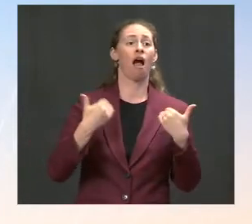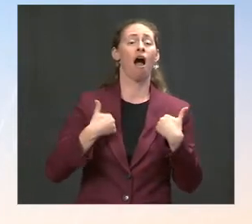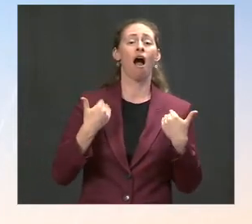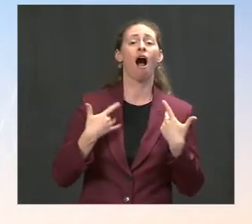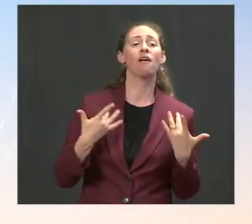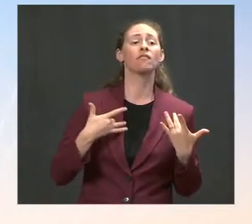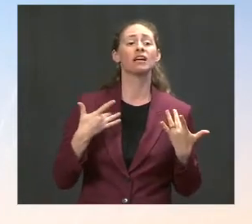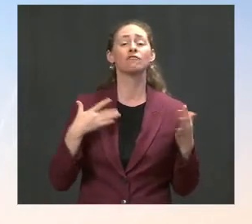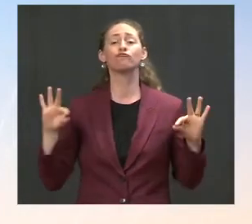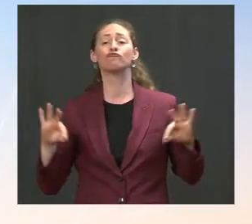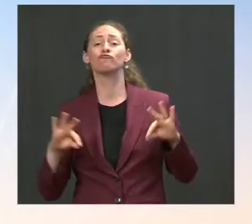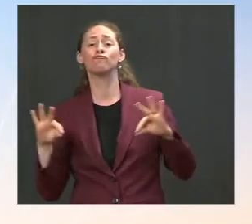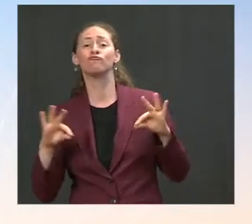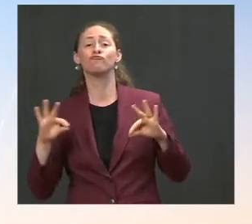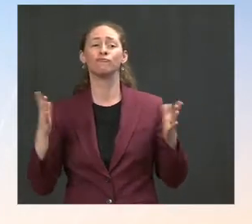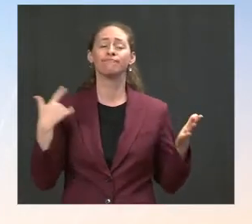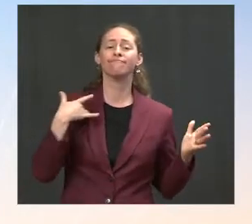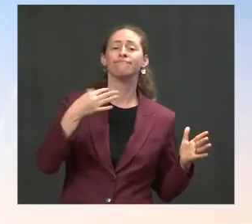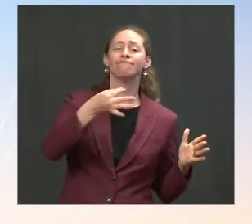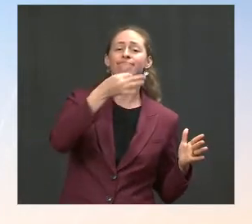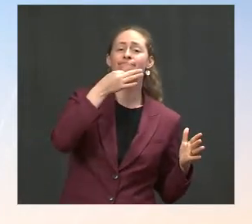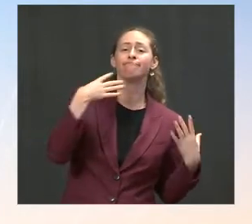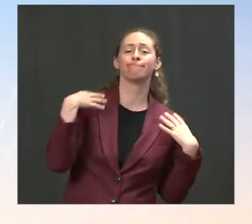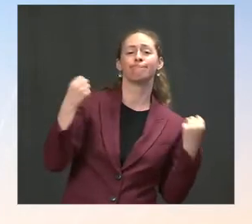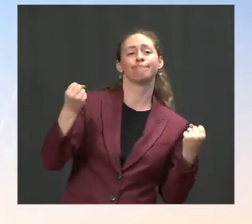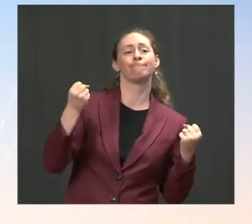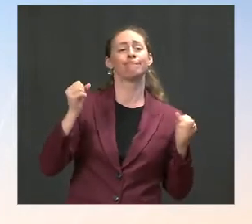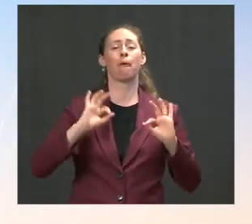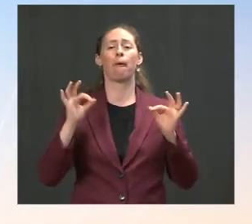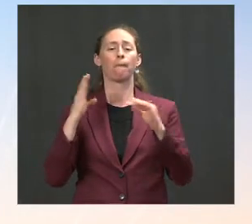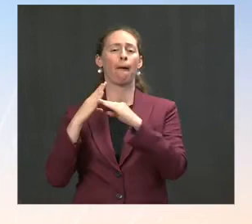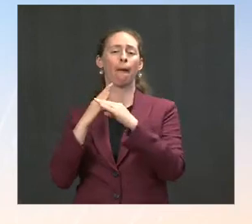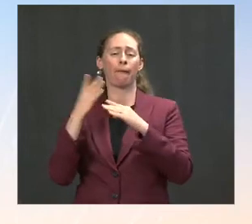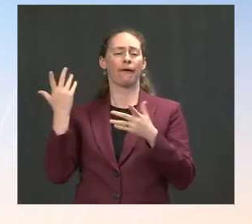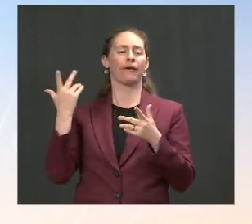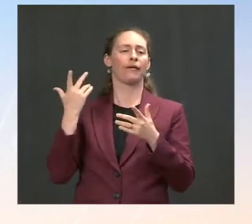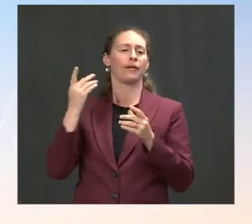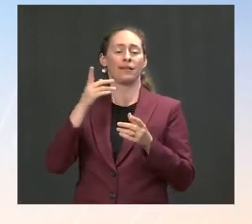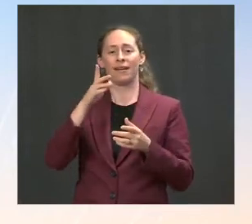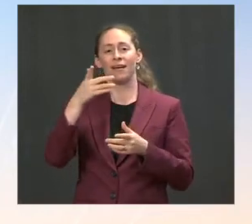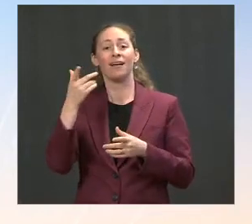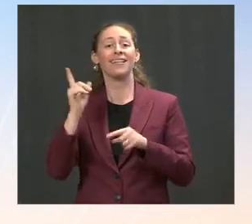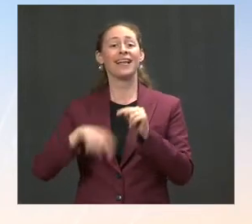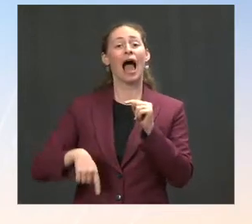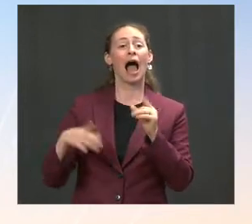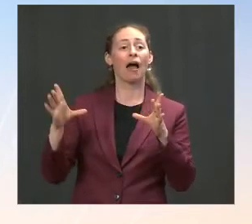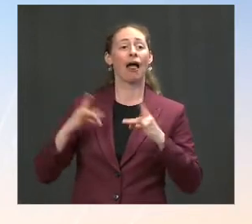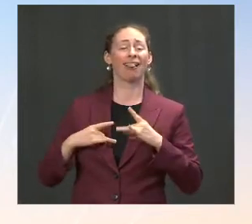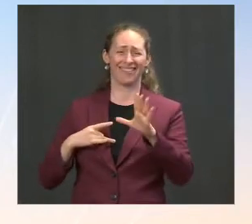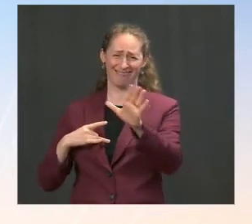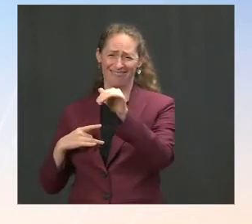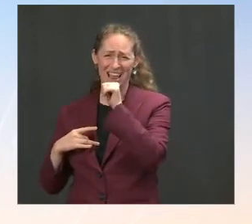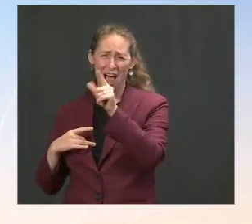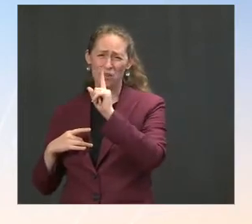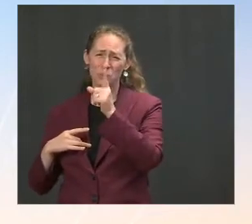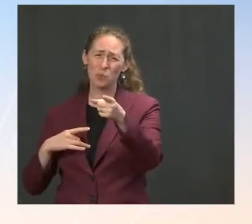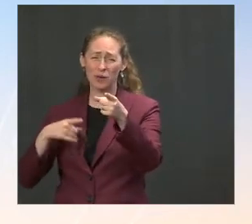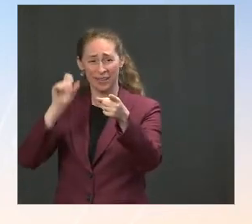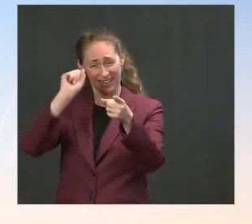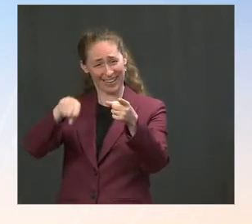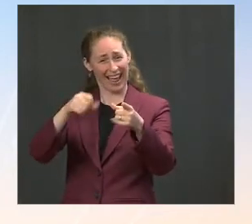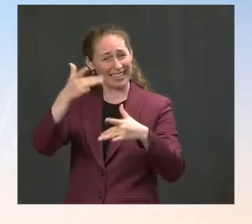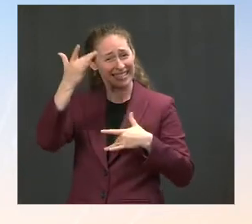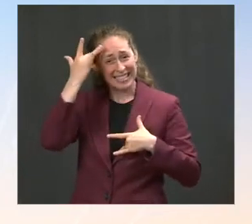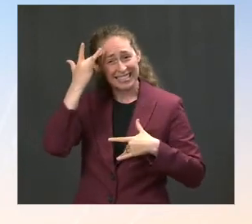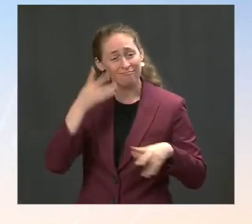or Superwoman and immune from getting the virus. That is not true. That is not accurate. You can get very sick. You can die from the